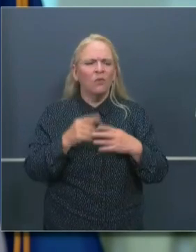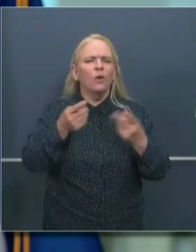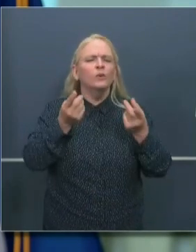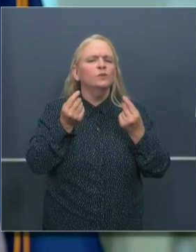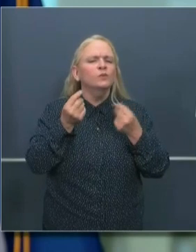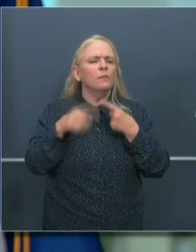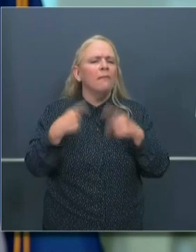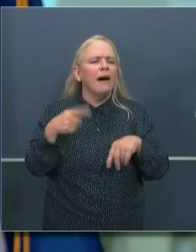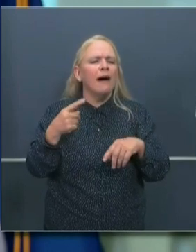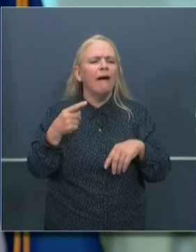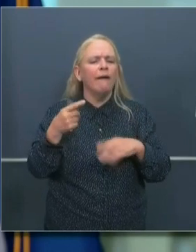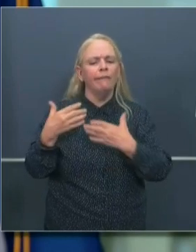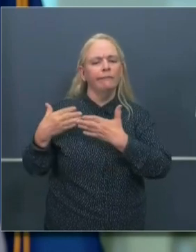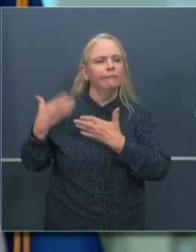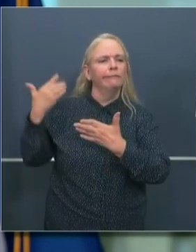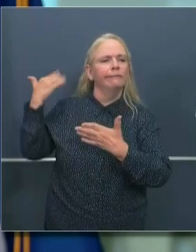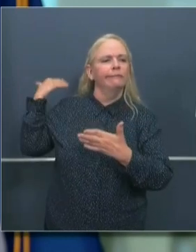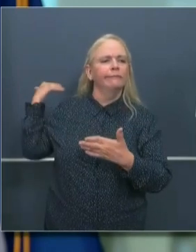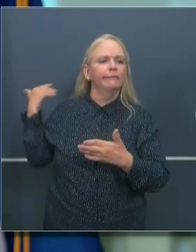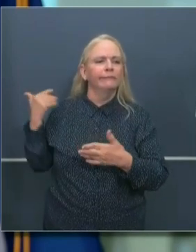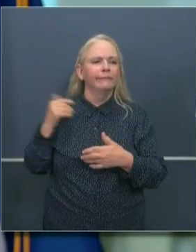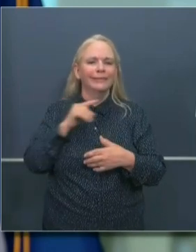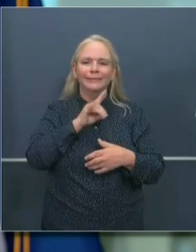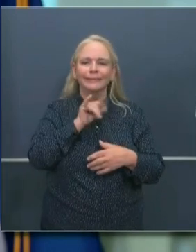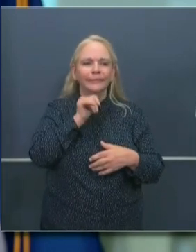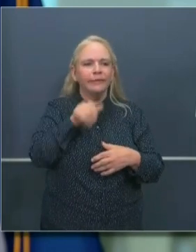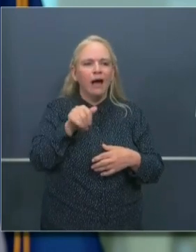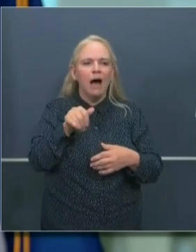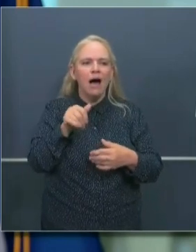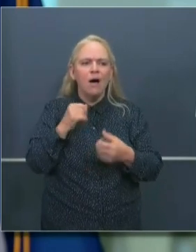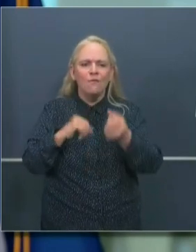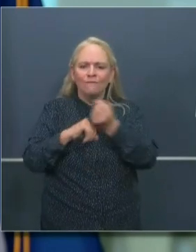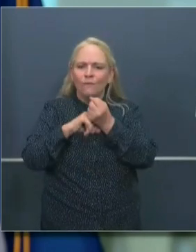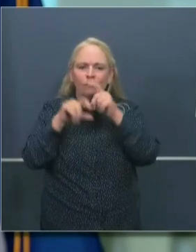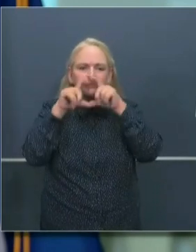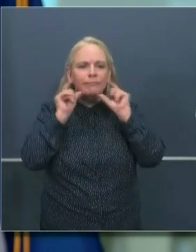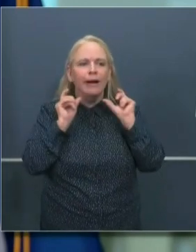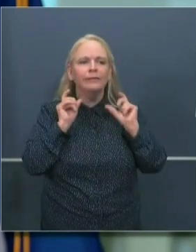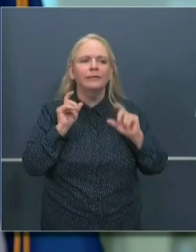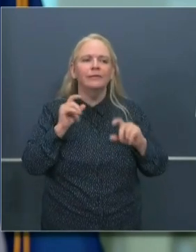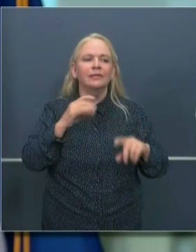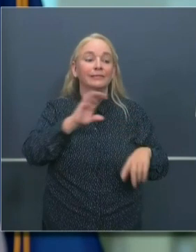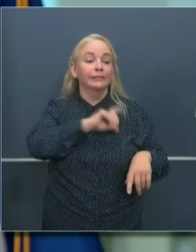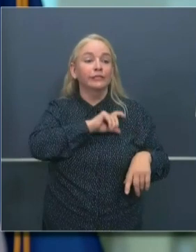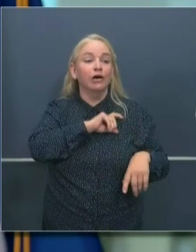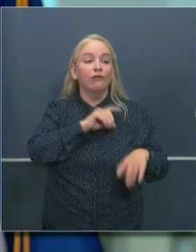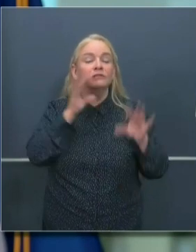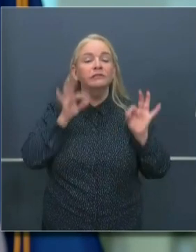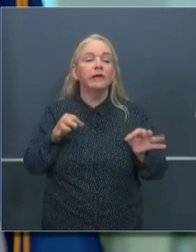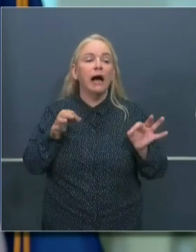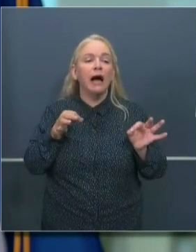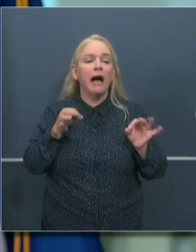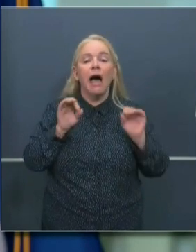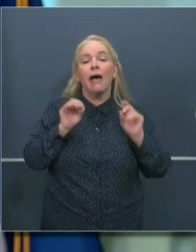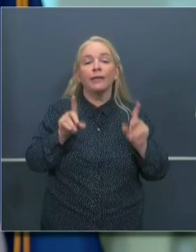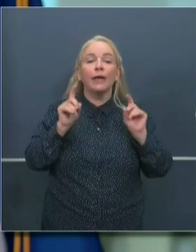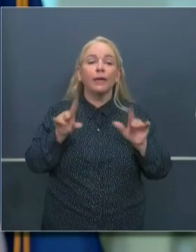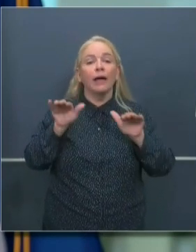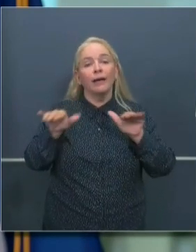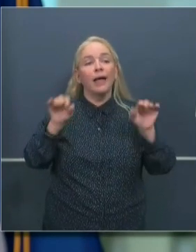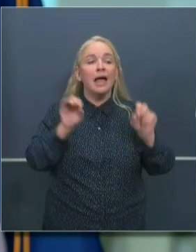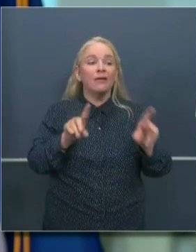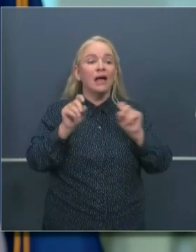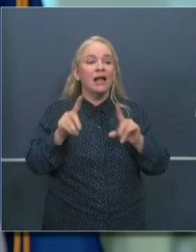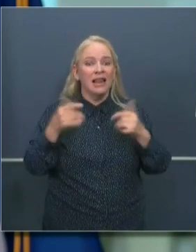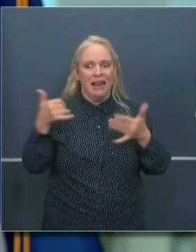disregard for enforcing mask orders, stuff that the sheriff has said about taking a more educational approach when we're going into the 4th of July